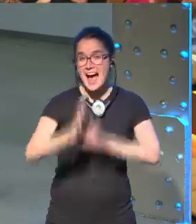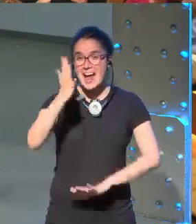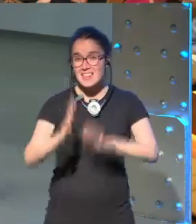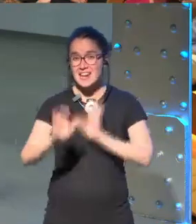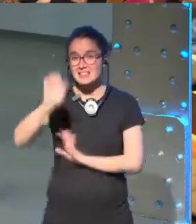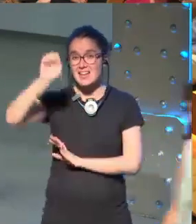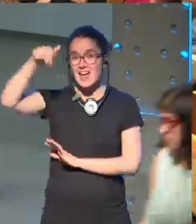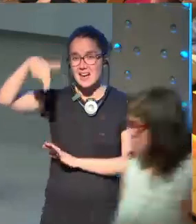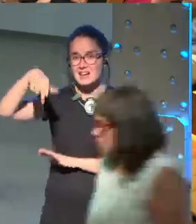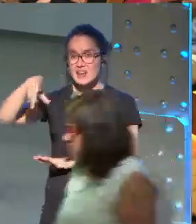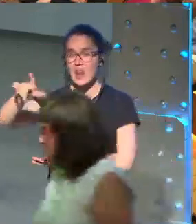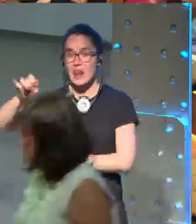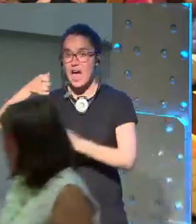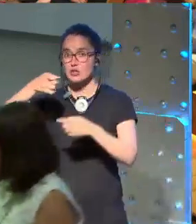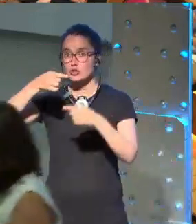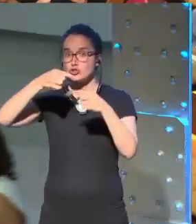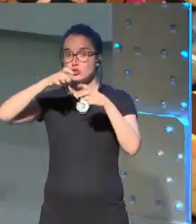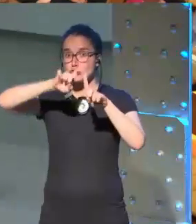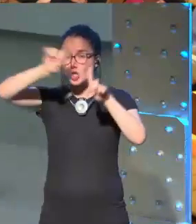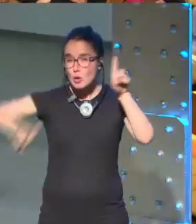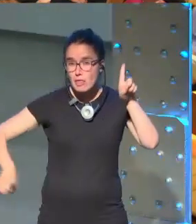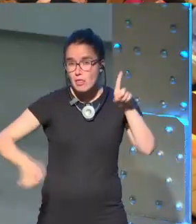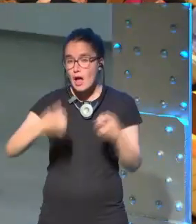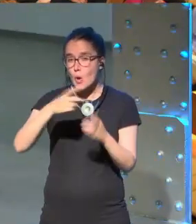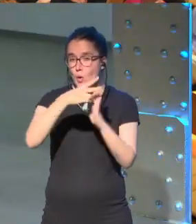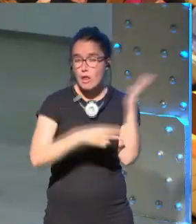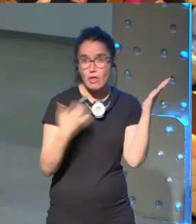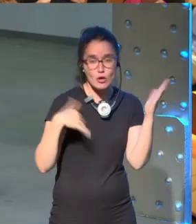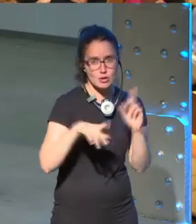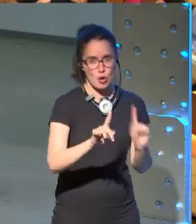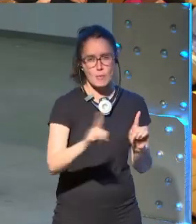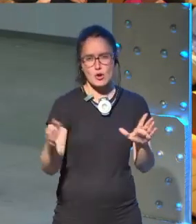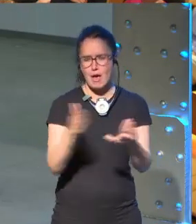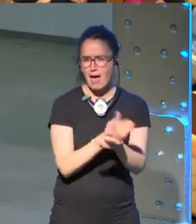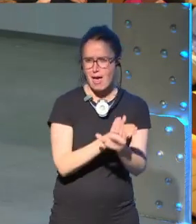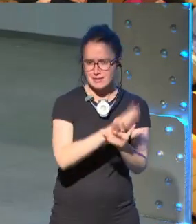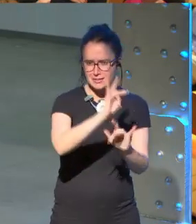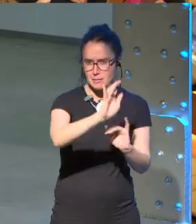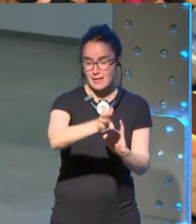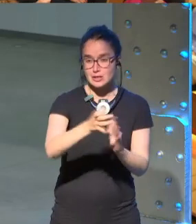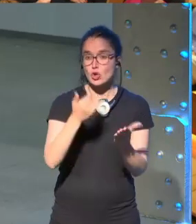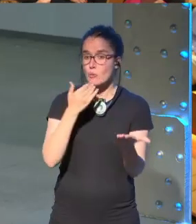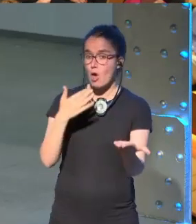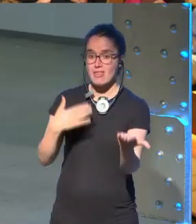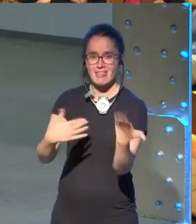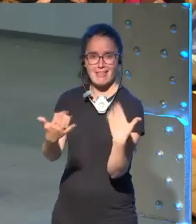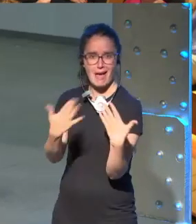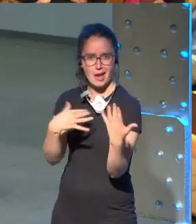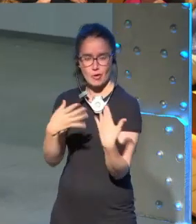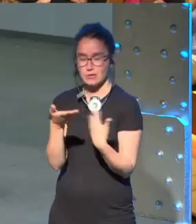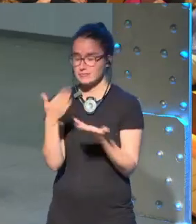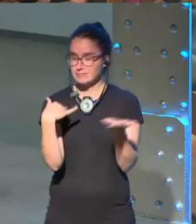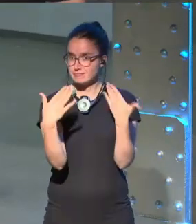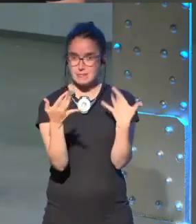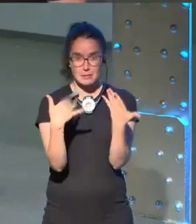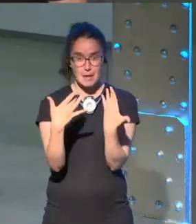work, Arderás en la Tormenta, White River Burning. I don't know if you have had the chance of reading it. This will be a dialogue, okay?